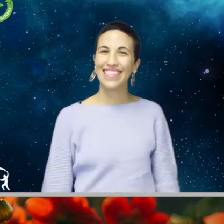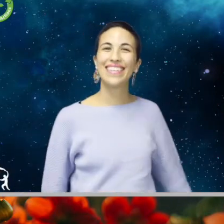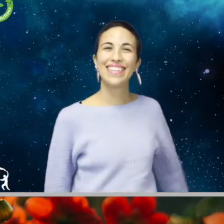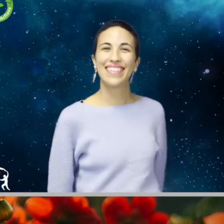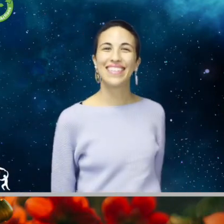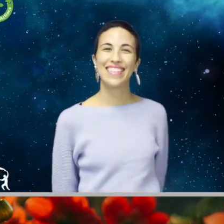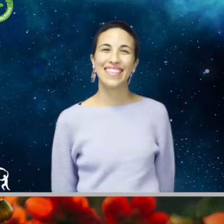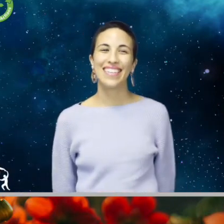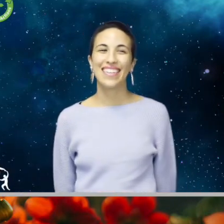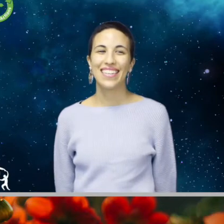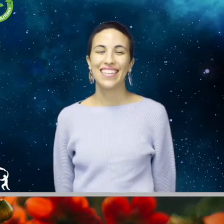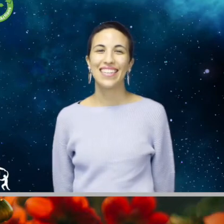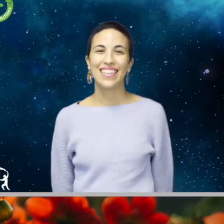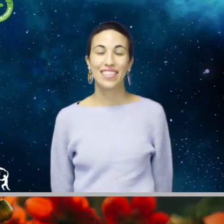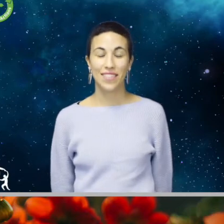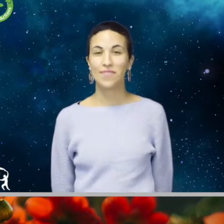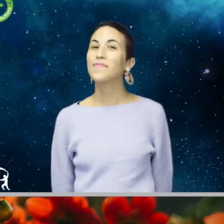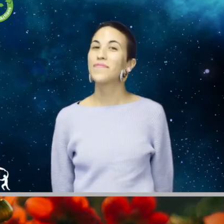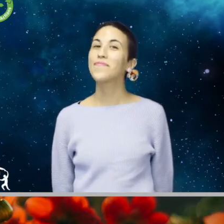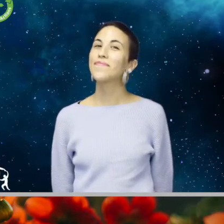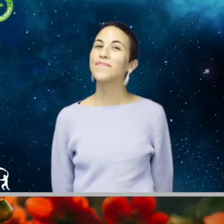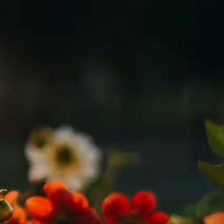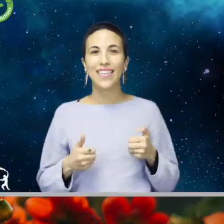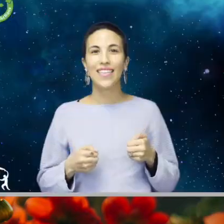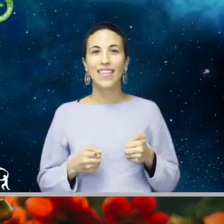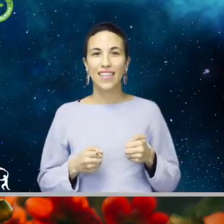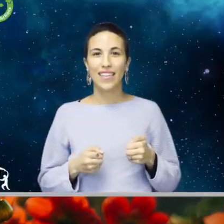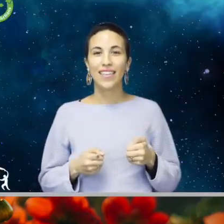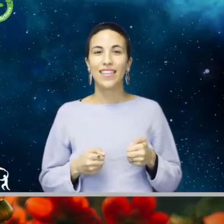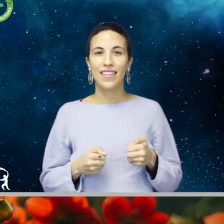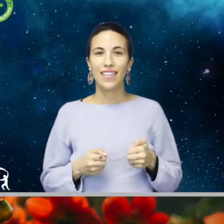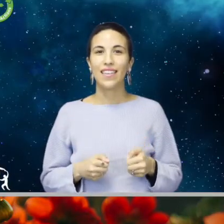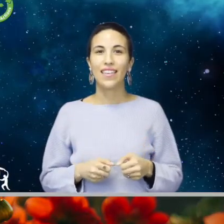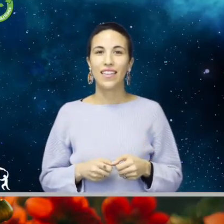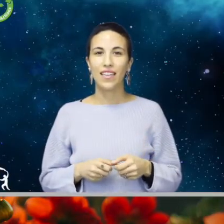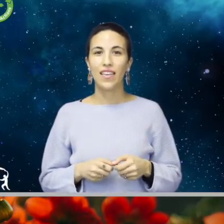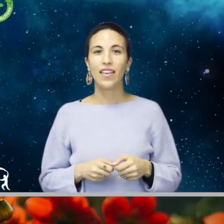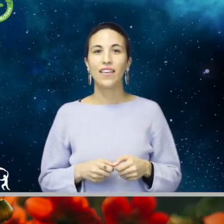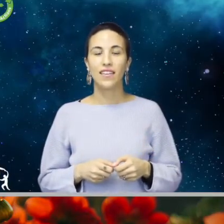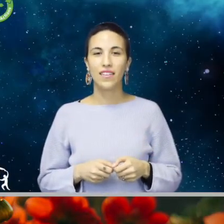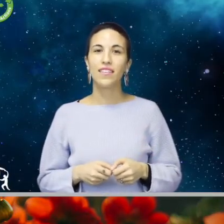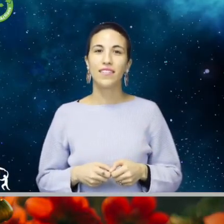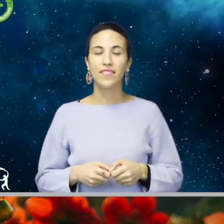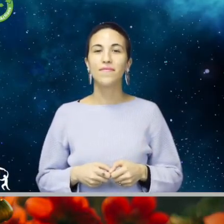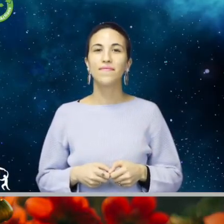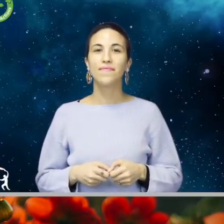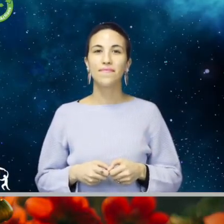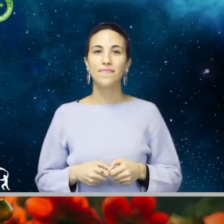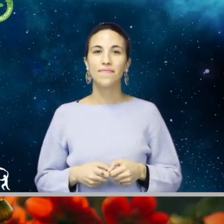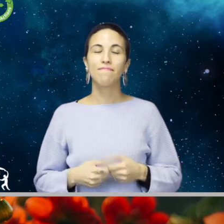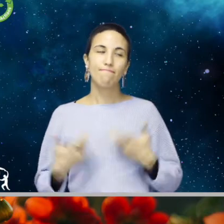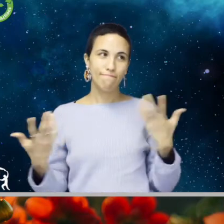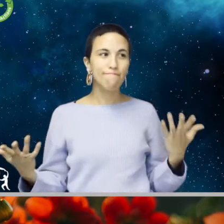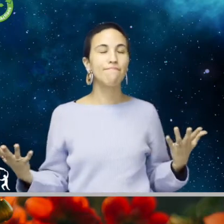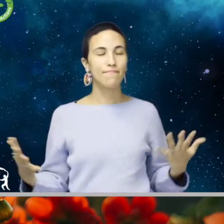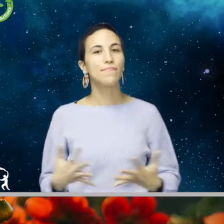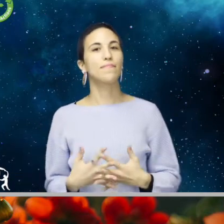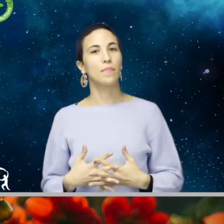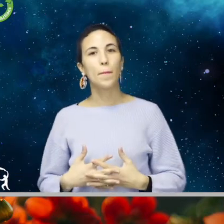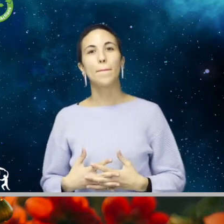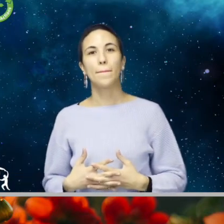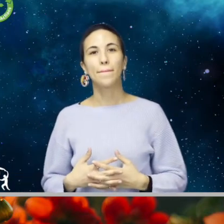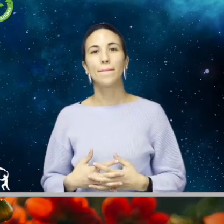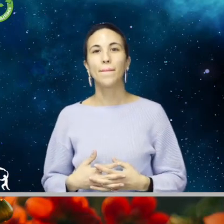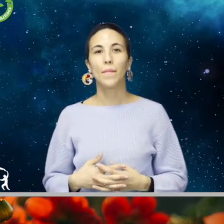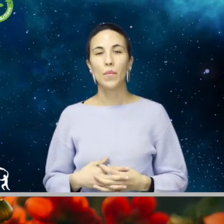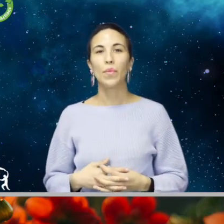And you have humility. And the last thing I want to share with you. Humility is a beautiful core value.